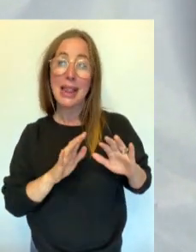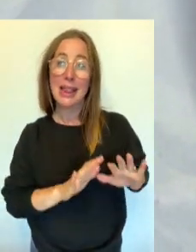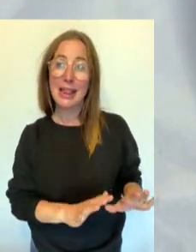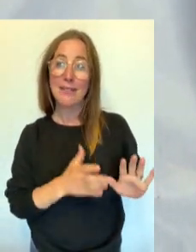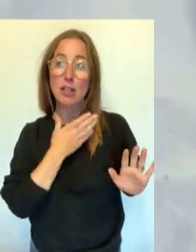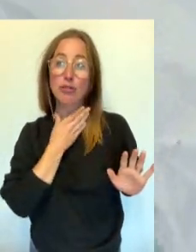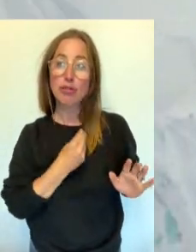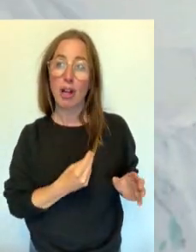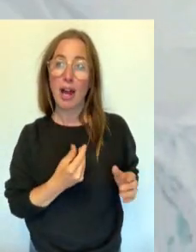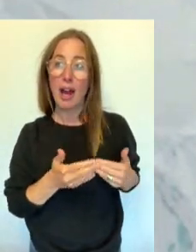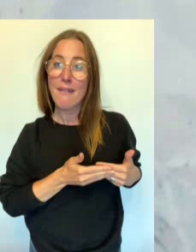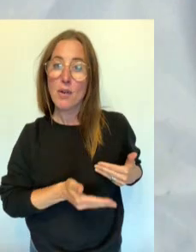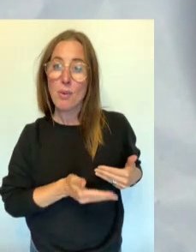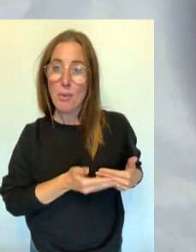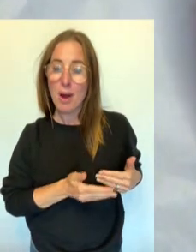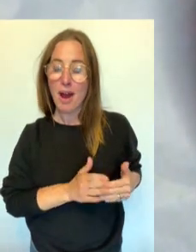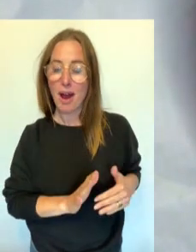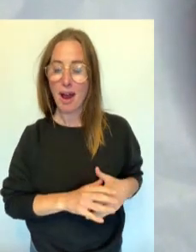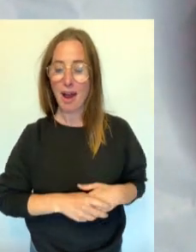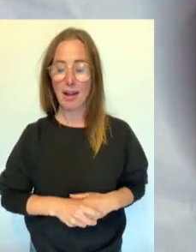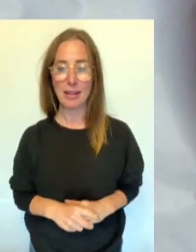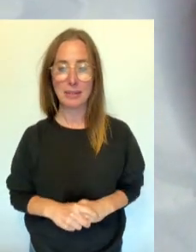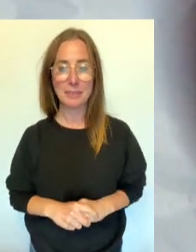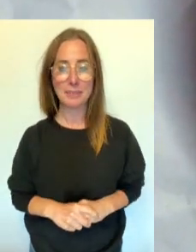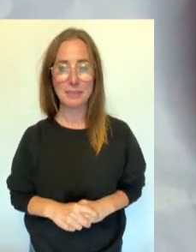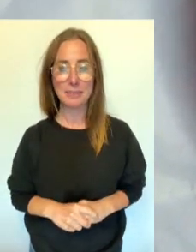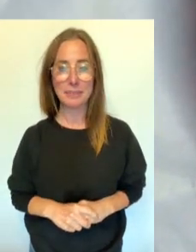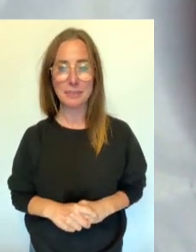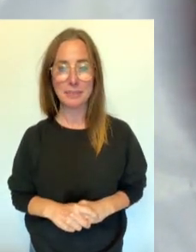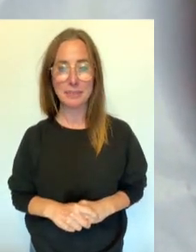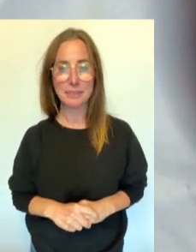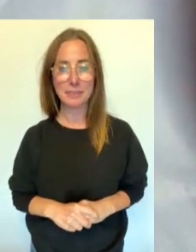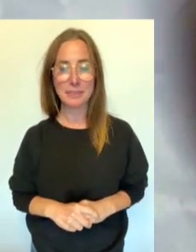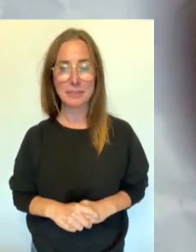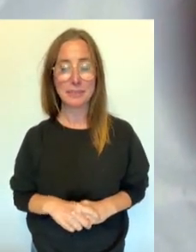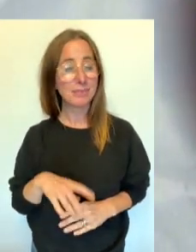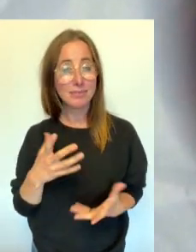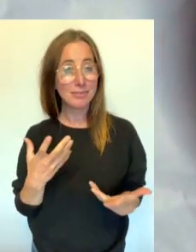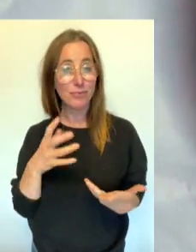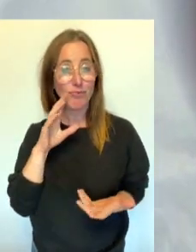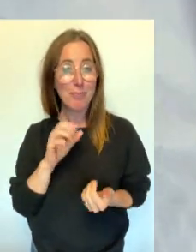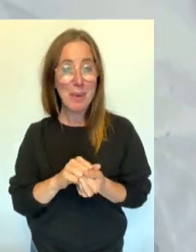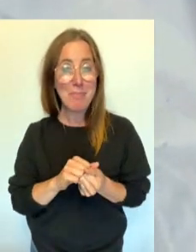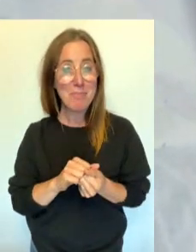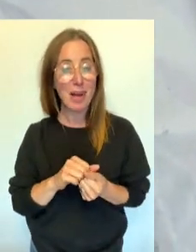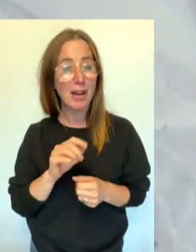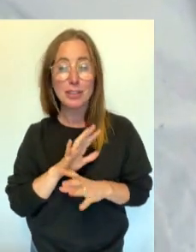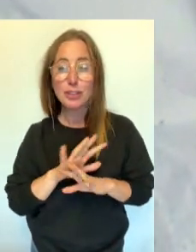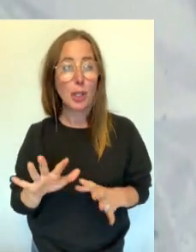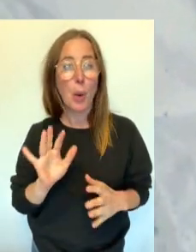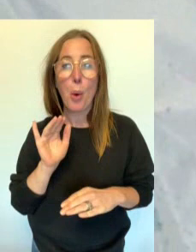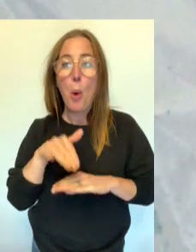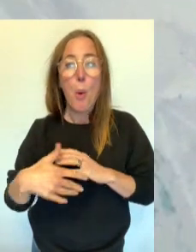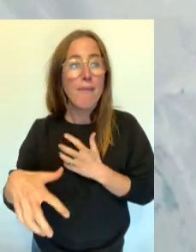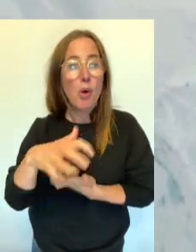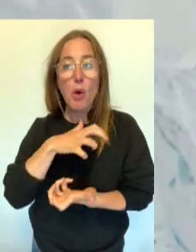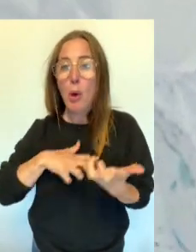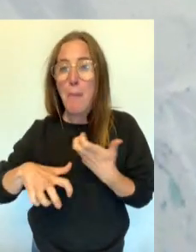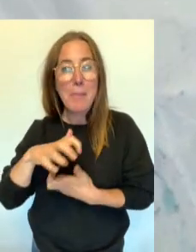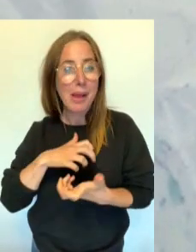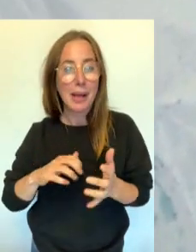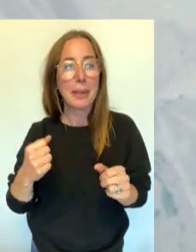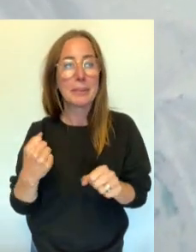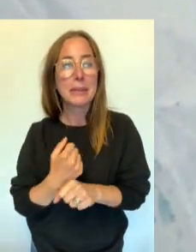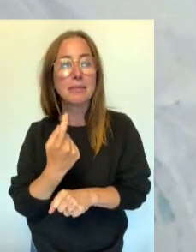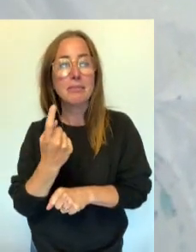the middle. But these don't have to be complicated. I mean, you can see this is very simple and it's only taken me a few minutes. But